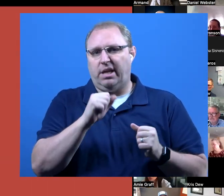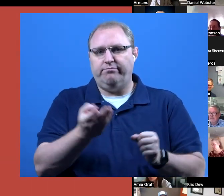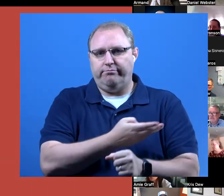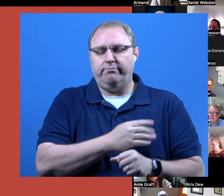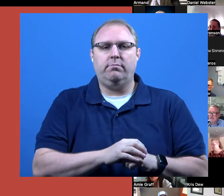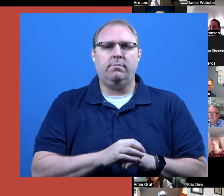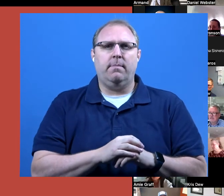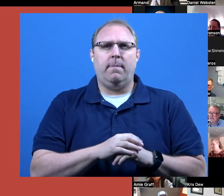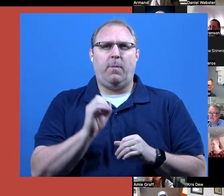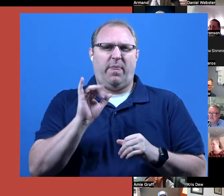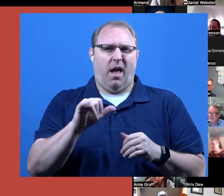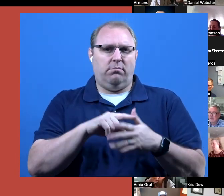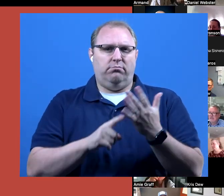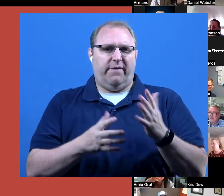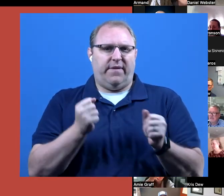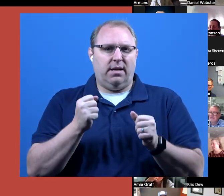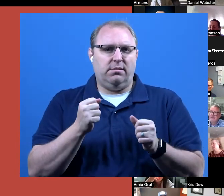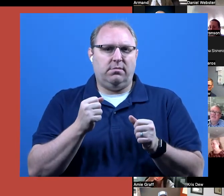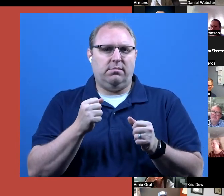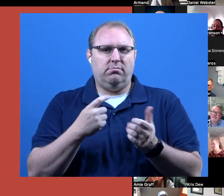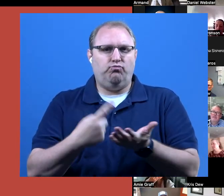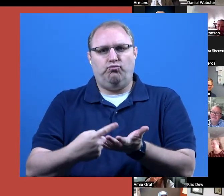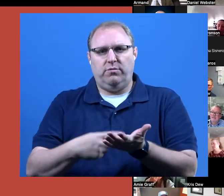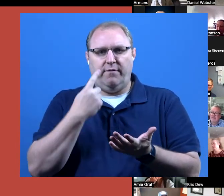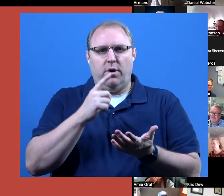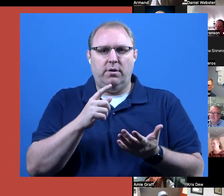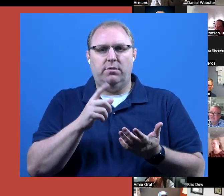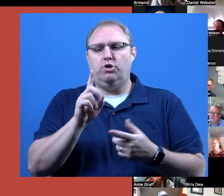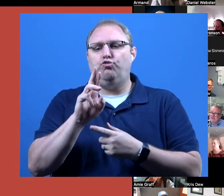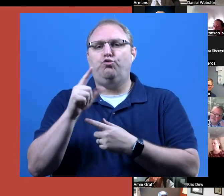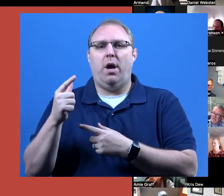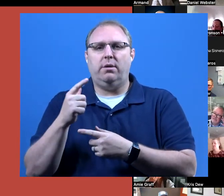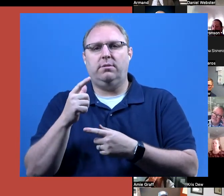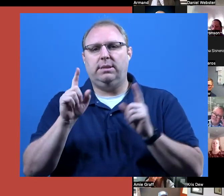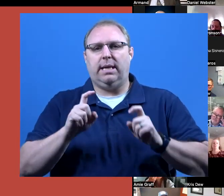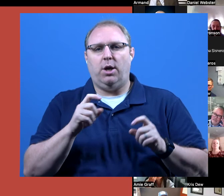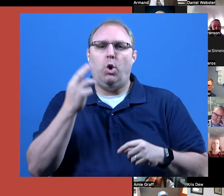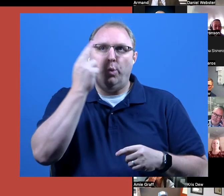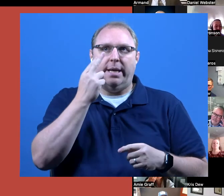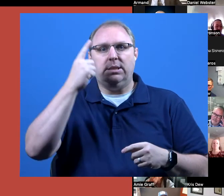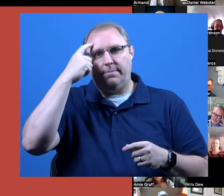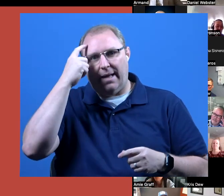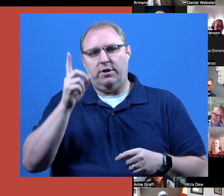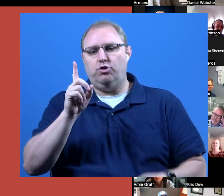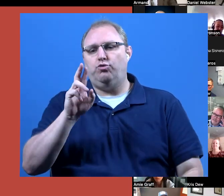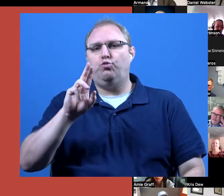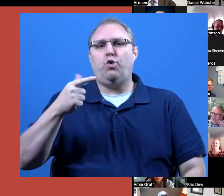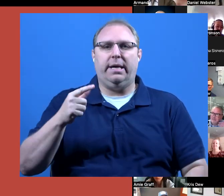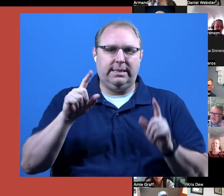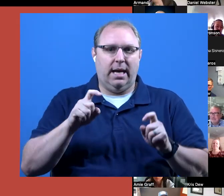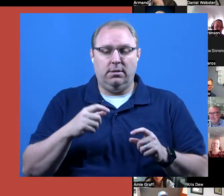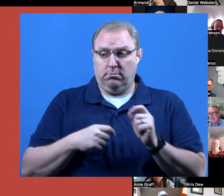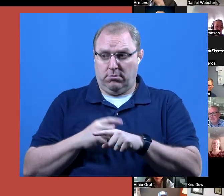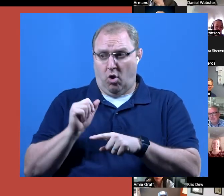it's not on FMLA, it's on parental leave. Bill. Same Still thing, good. still Diane. It's still you. It's still Diane.